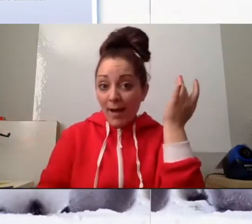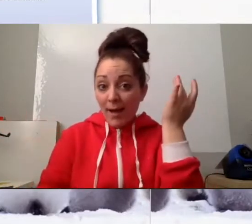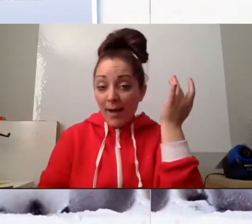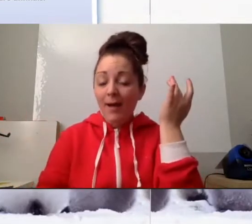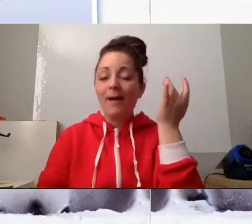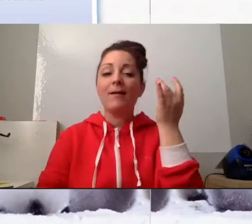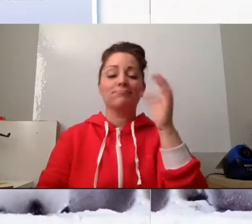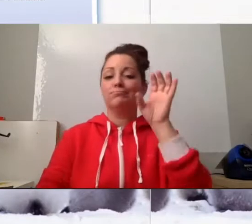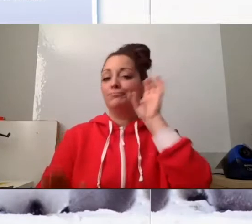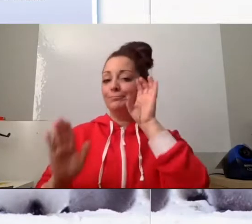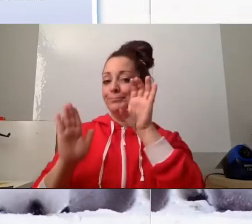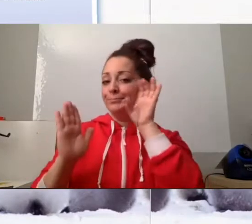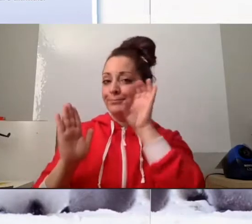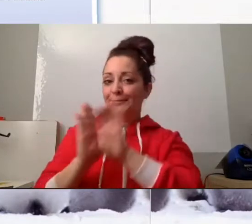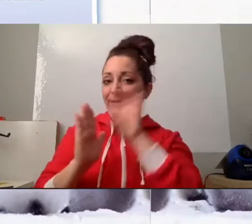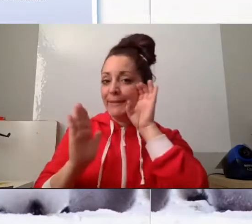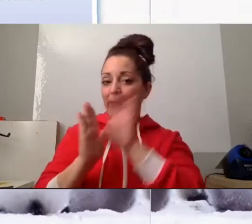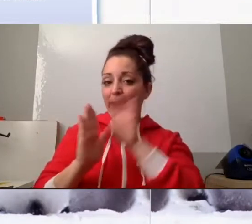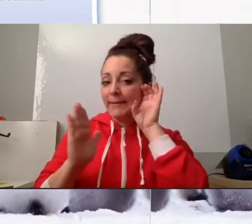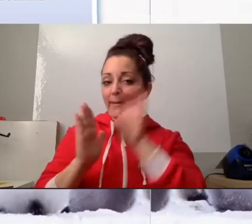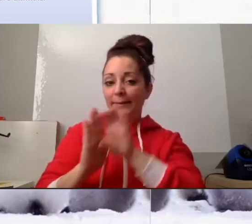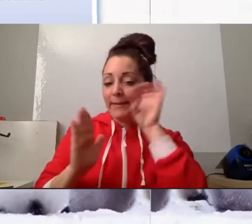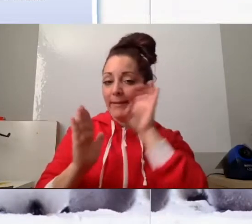The illustrator, there's no illustrator